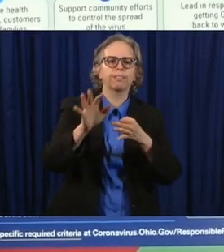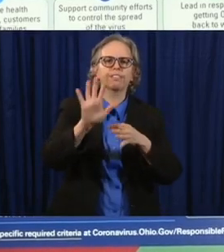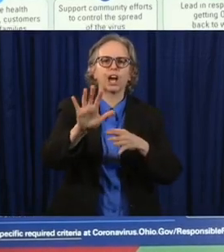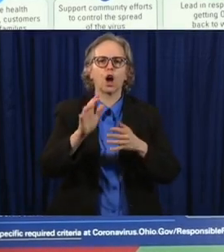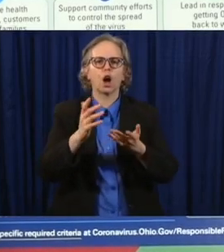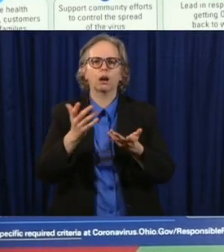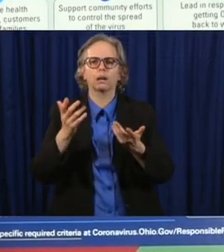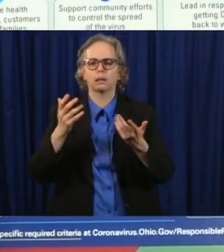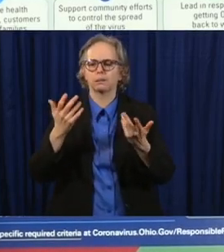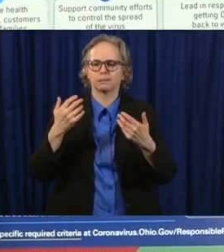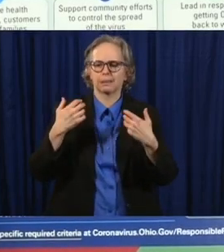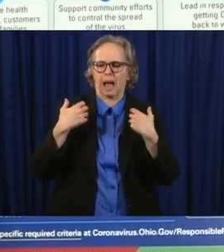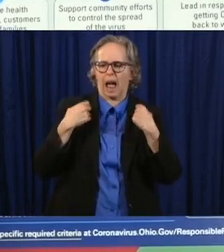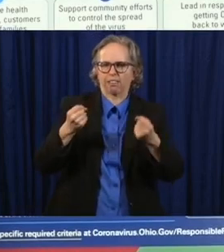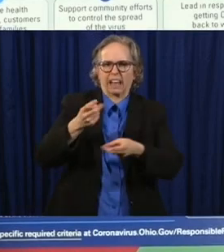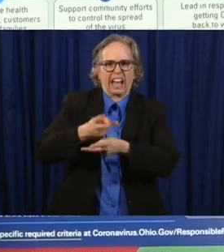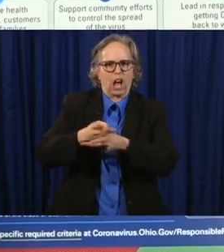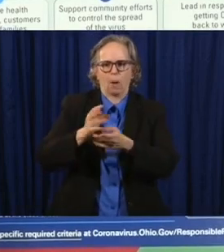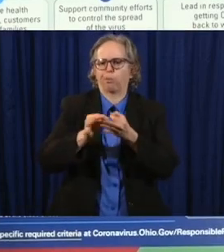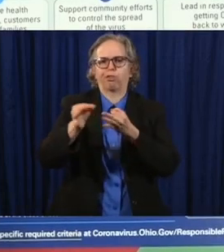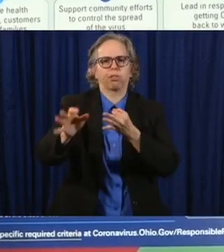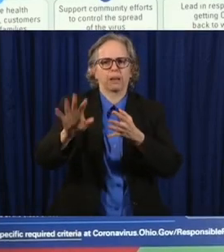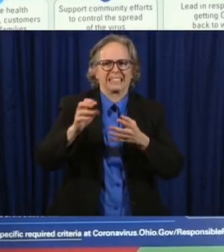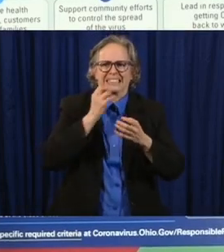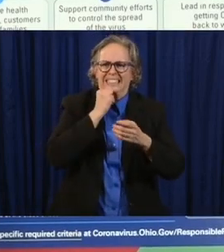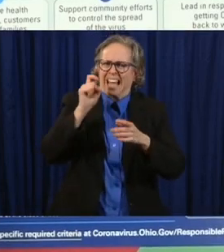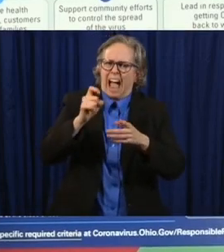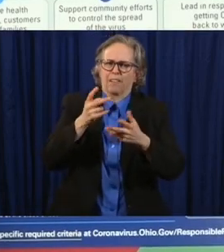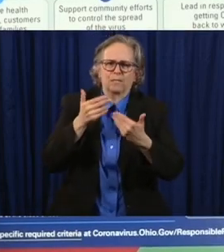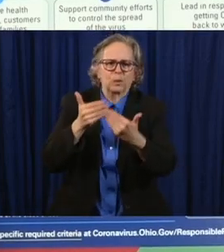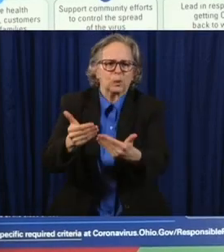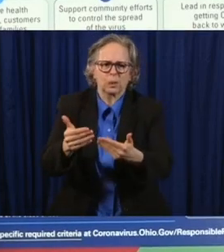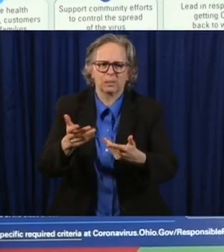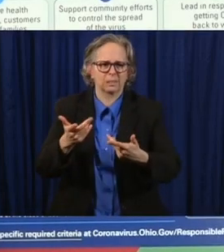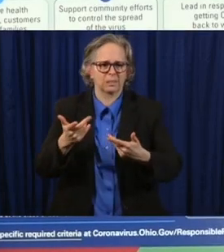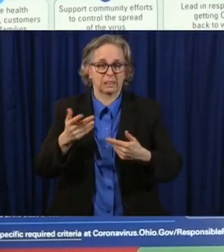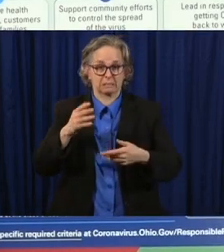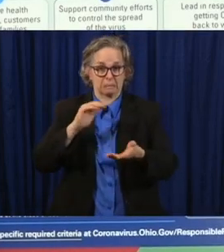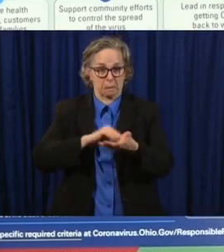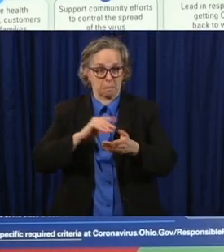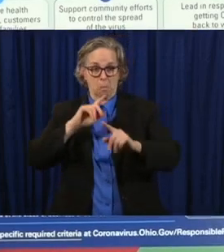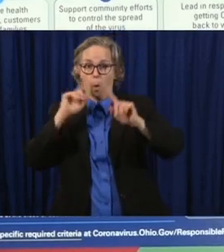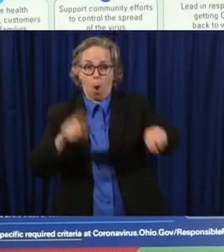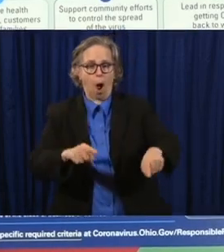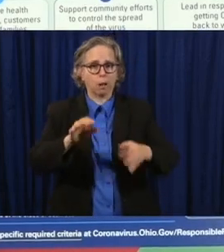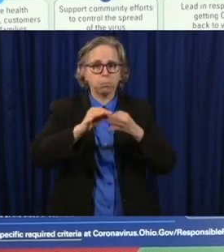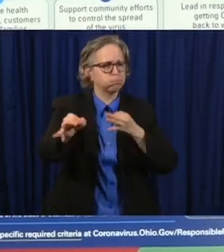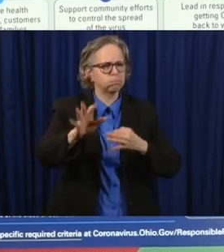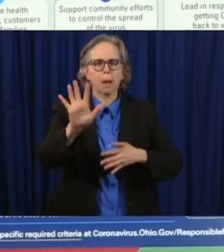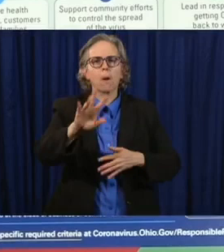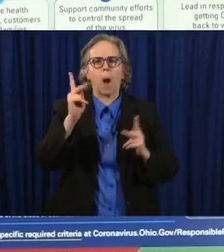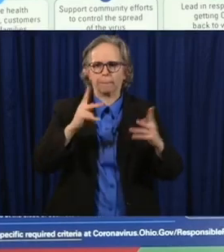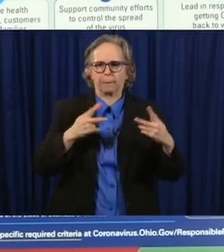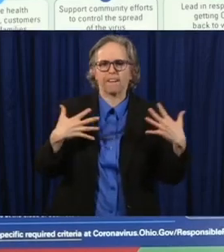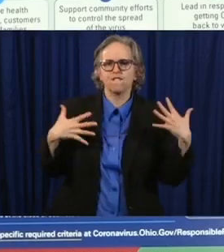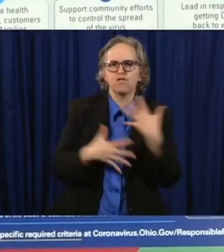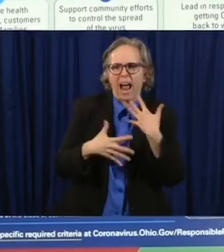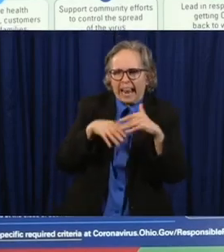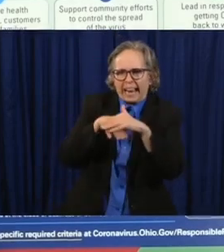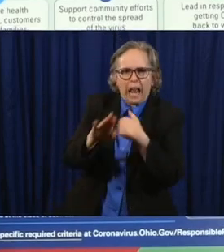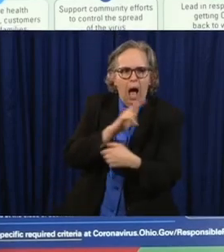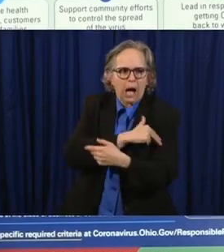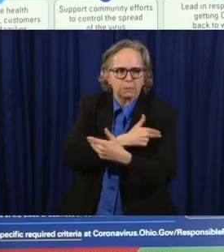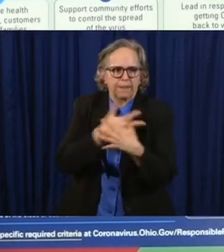order, but because they were afraid. And I understand the fear, but the hospitals